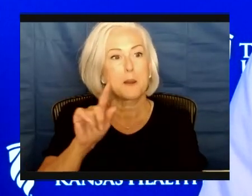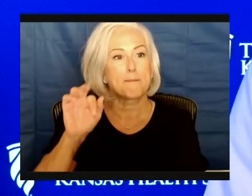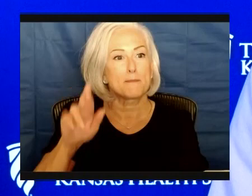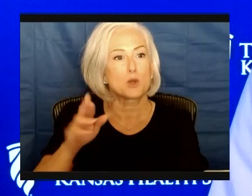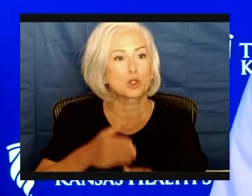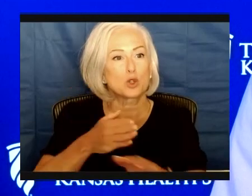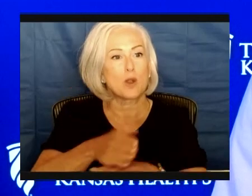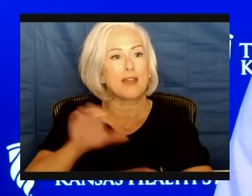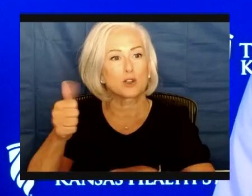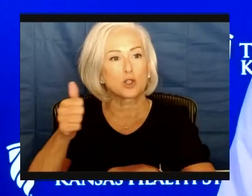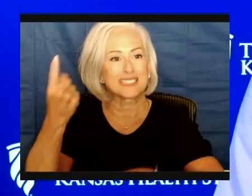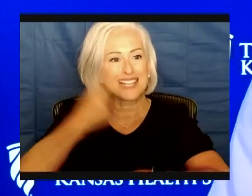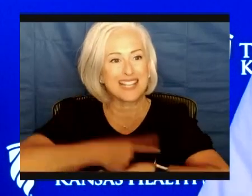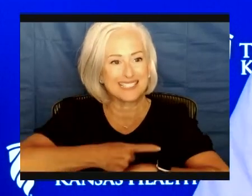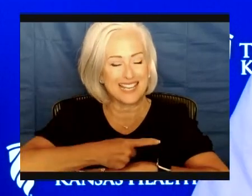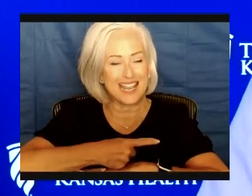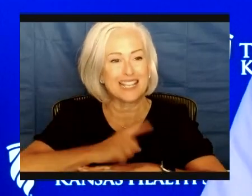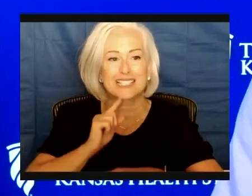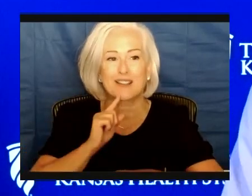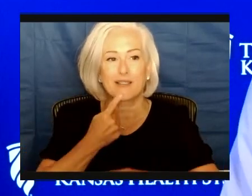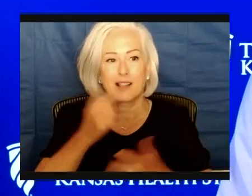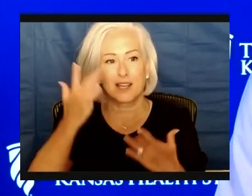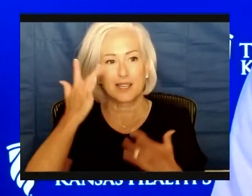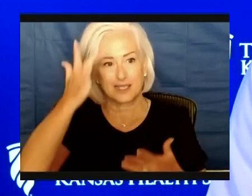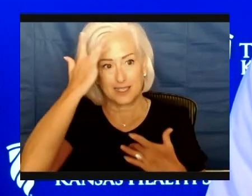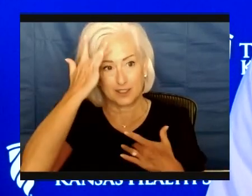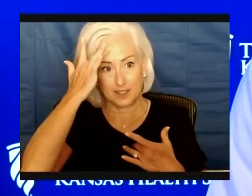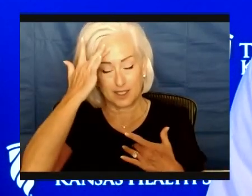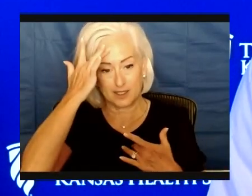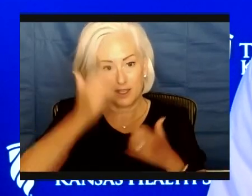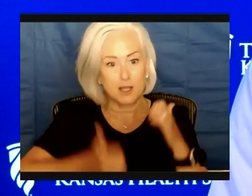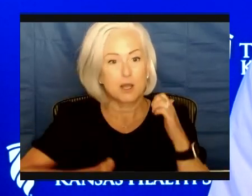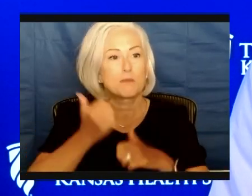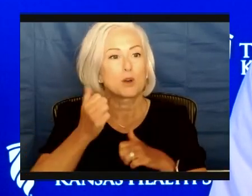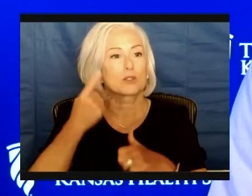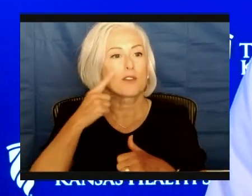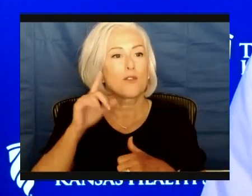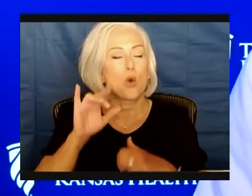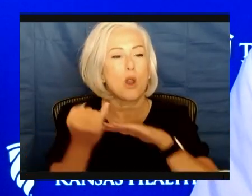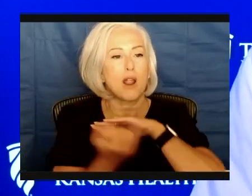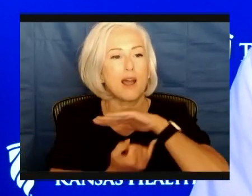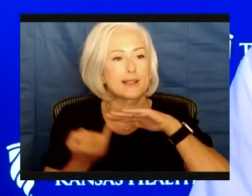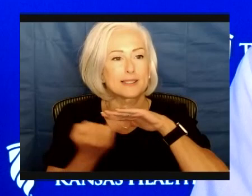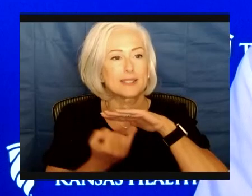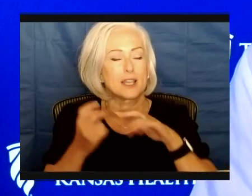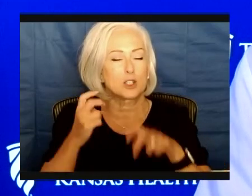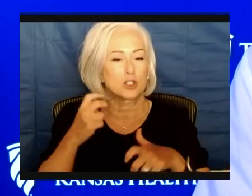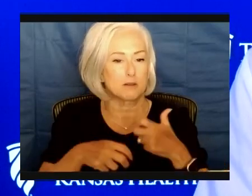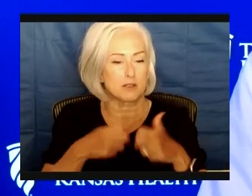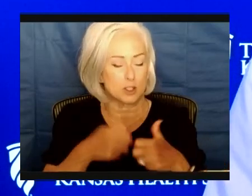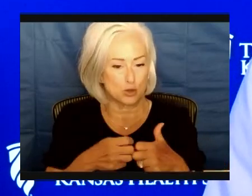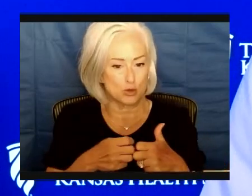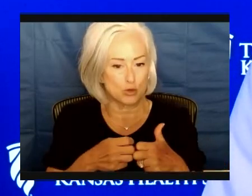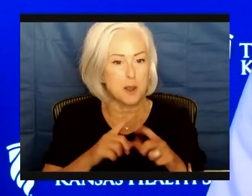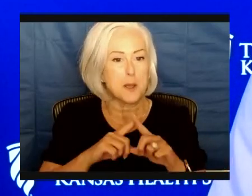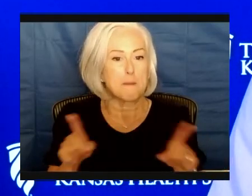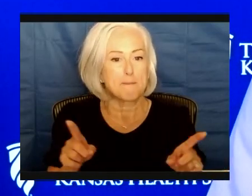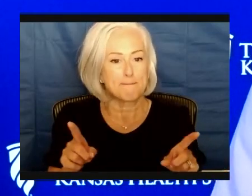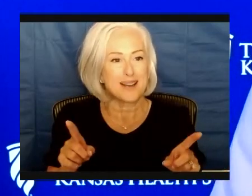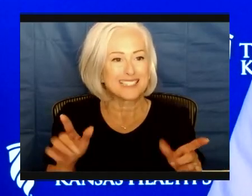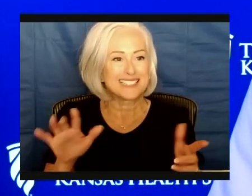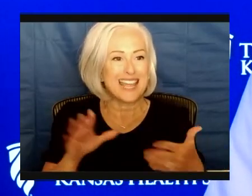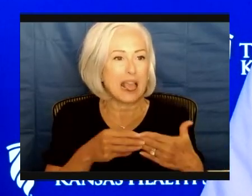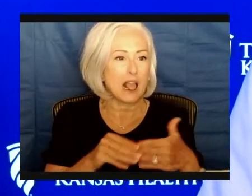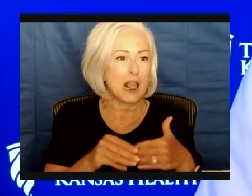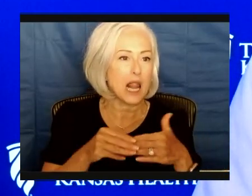days of that acute illness, mostly for that isolation issue. But I think there's also a loose recommendation is you are able